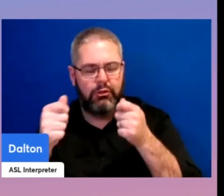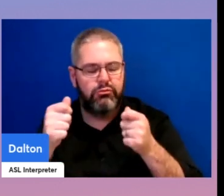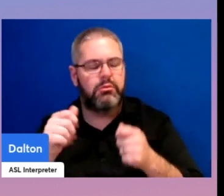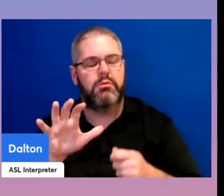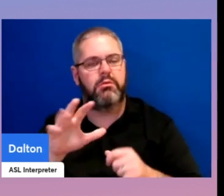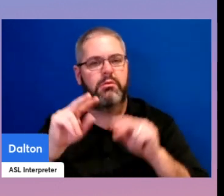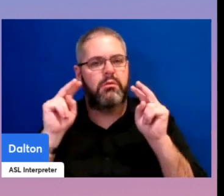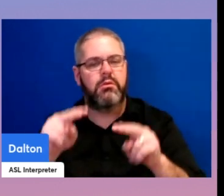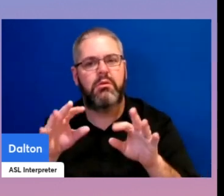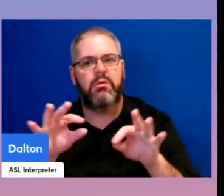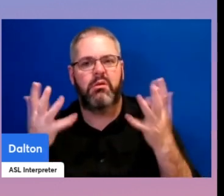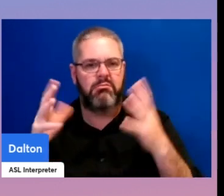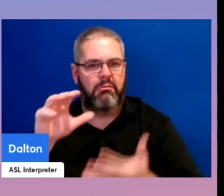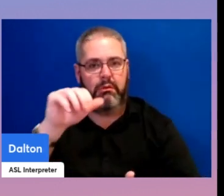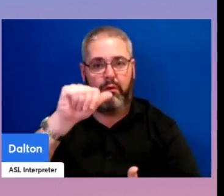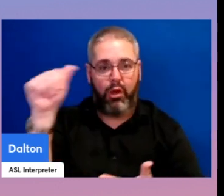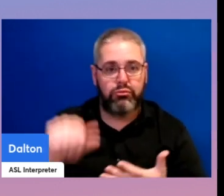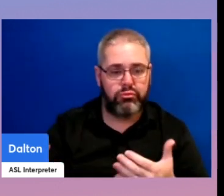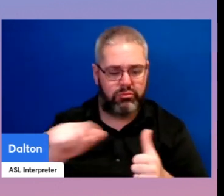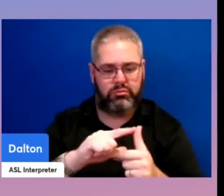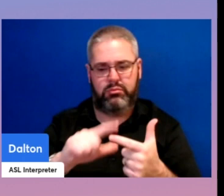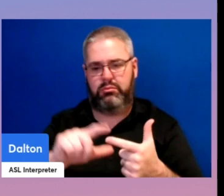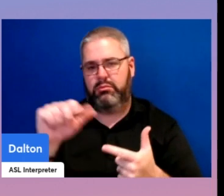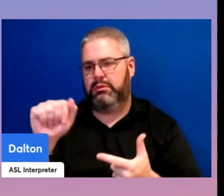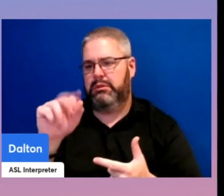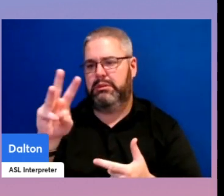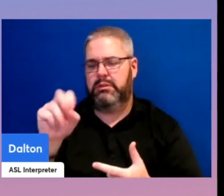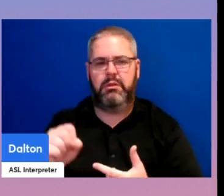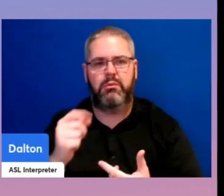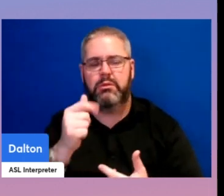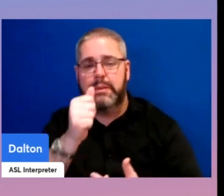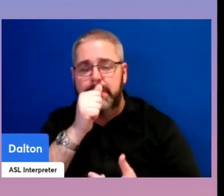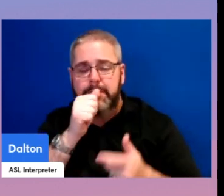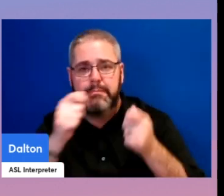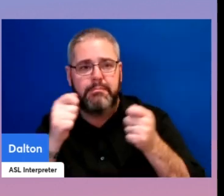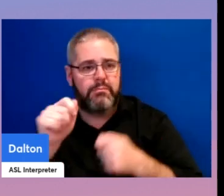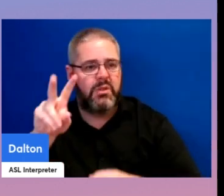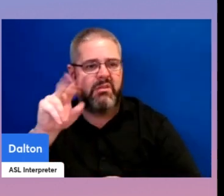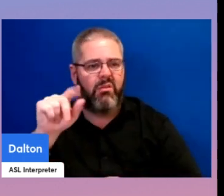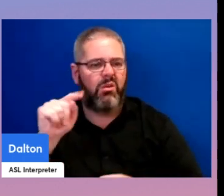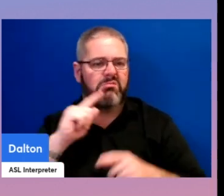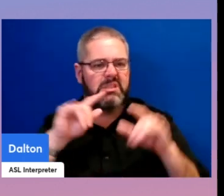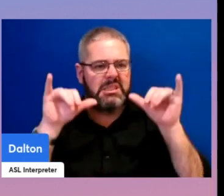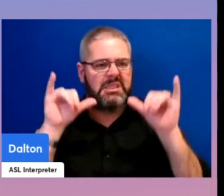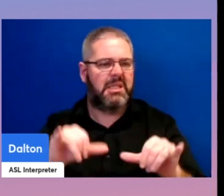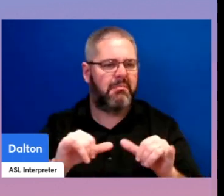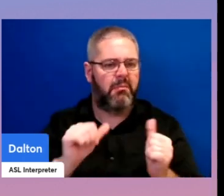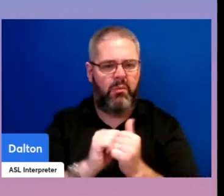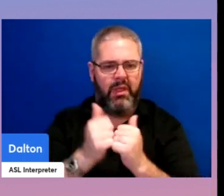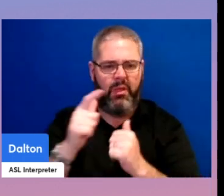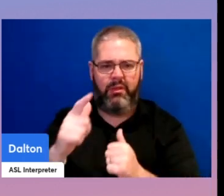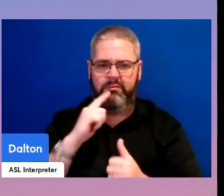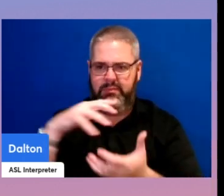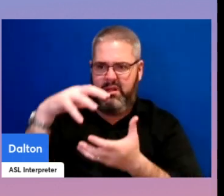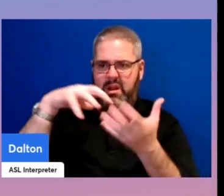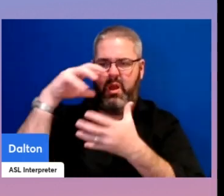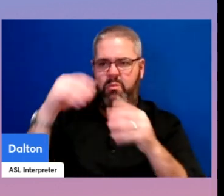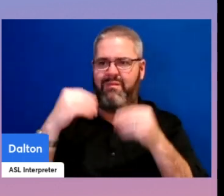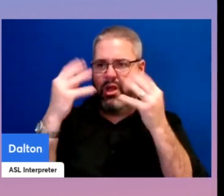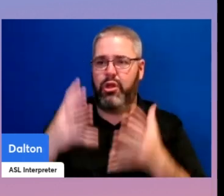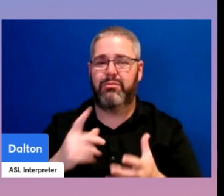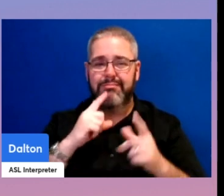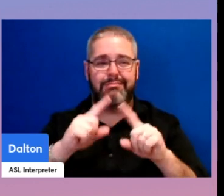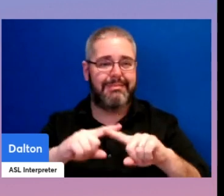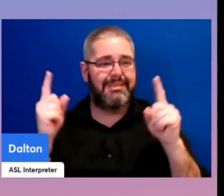about Azure and AWS? So secret provisioning in Vault remains the same, irrespective of the cloud provider. The difference lies